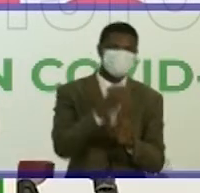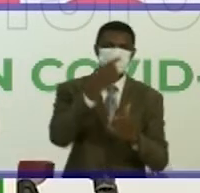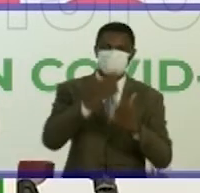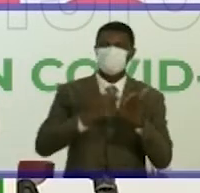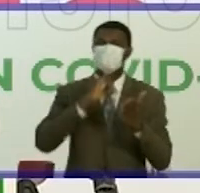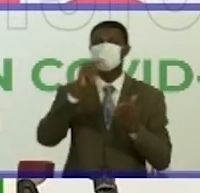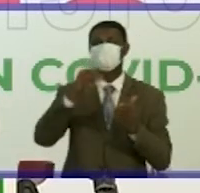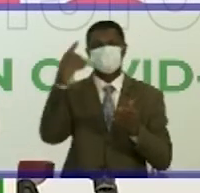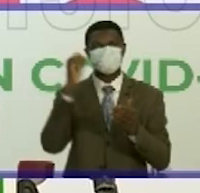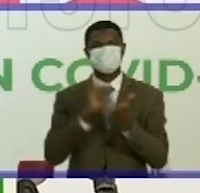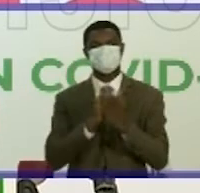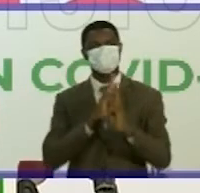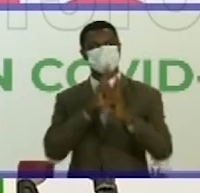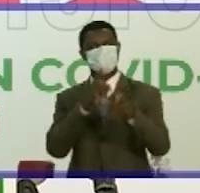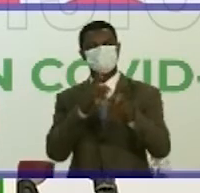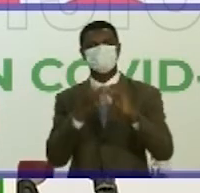And 8,